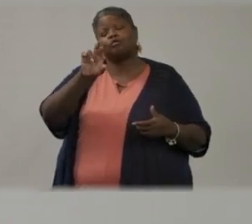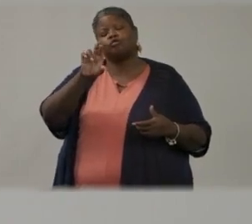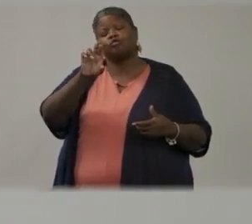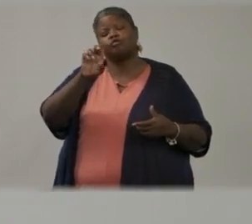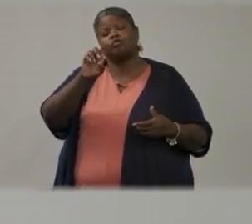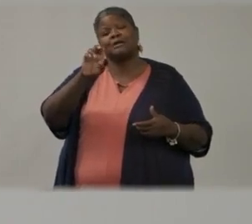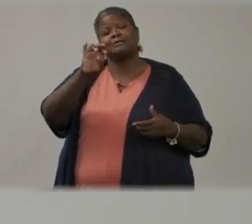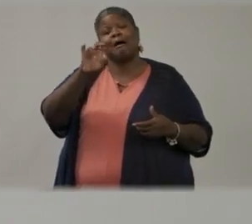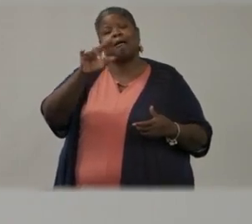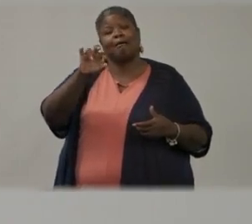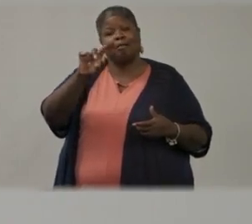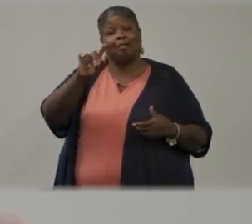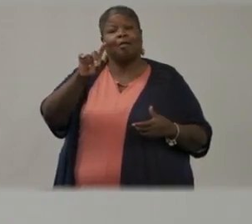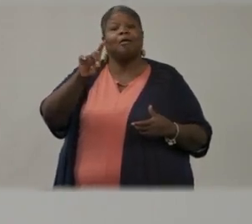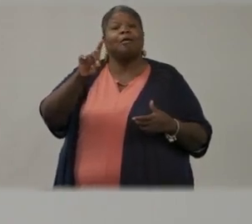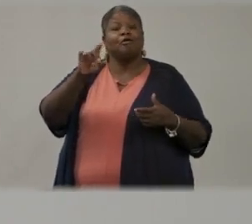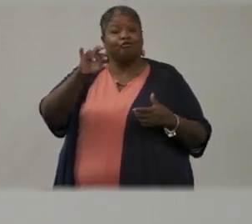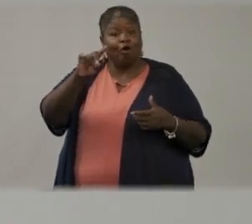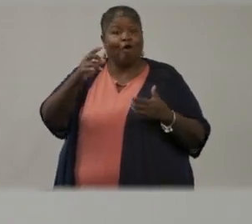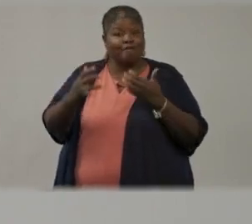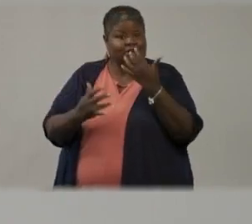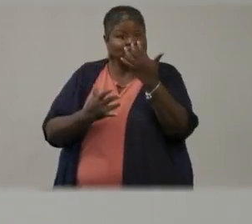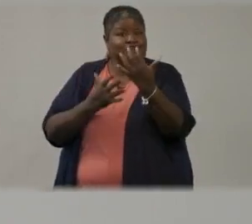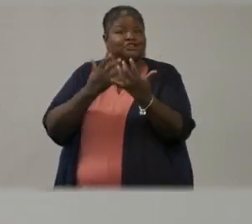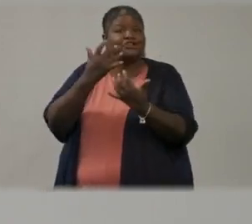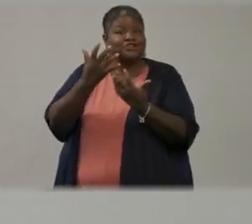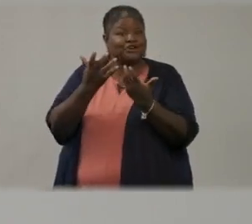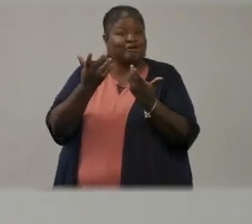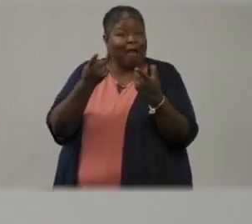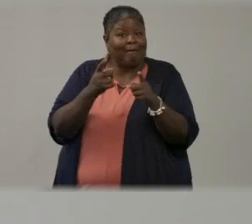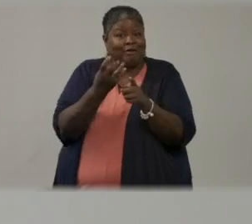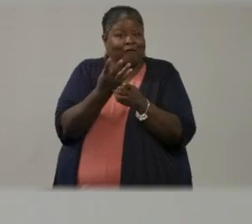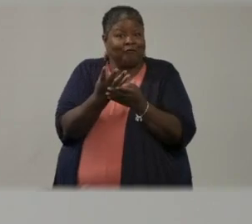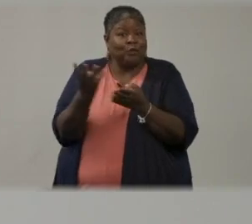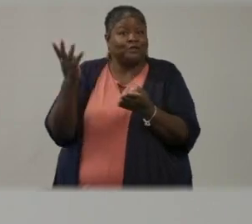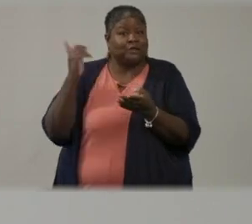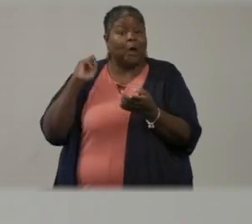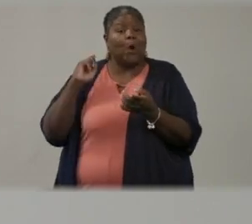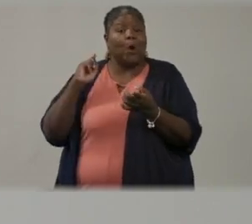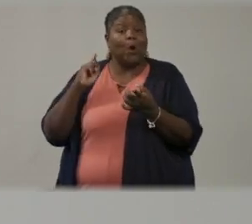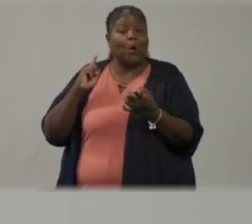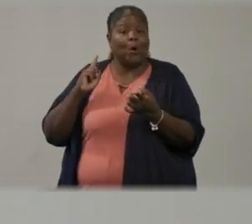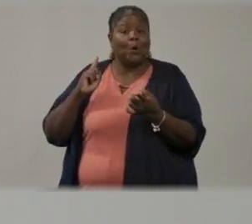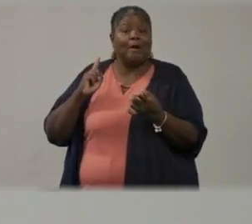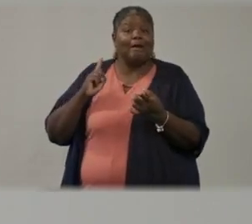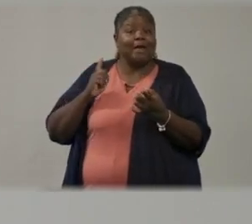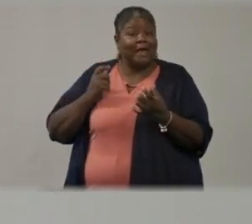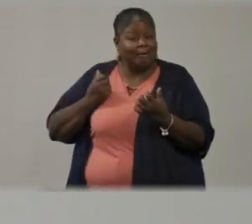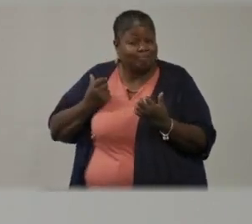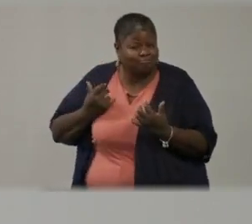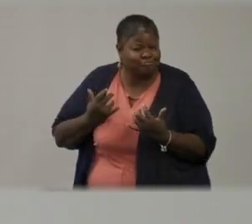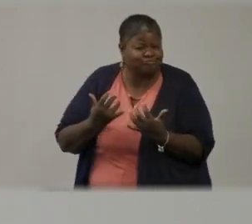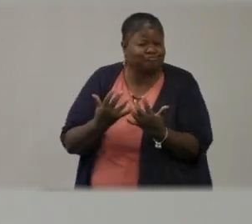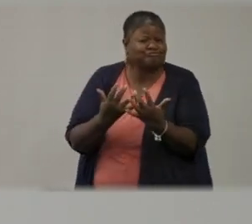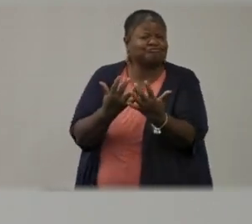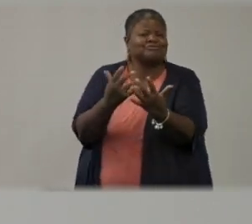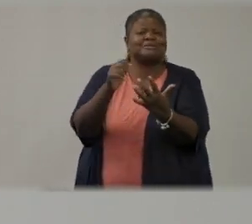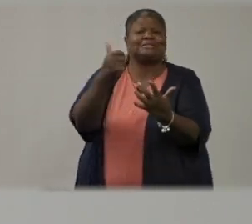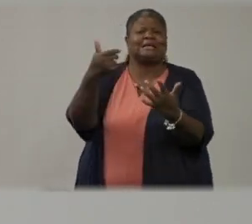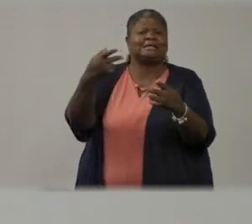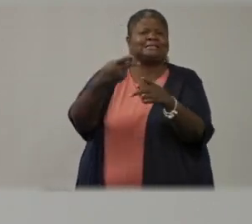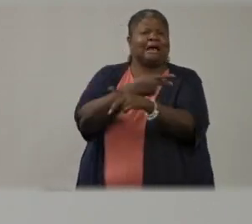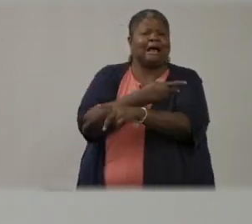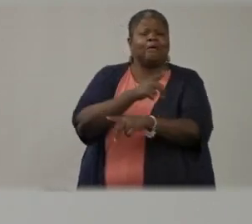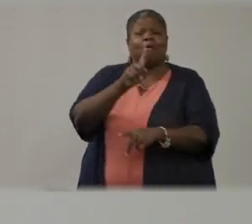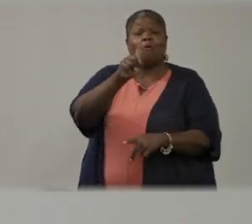weeks ago. Big smoke, a lot of things caught fire. It actually rekindled over 10 times. And